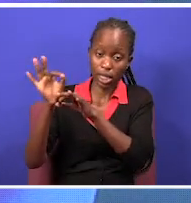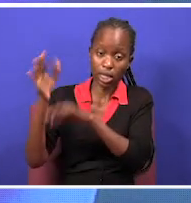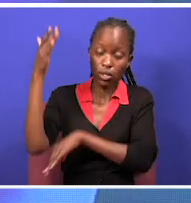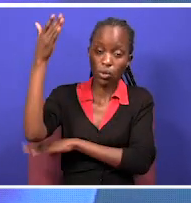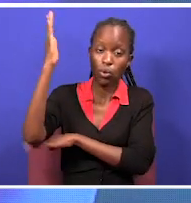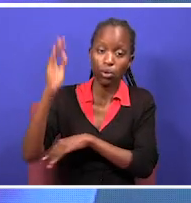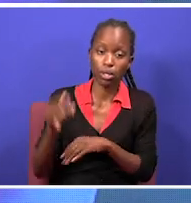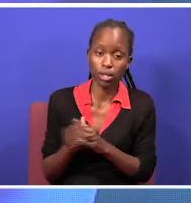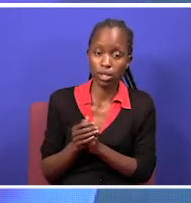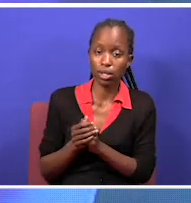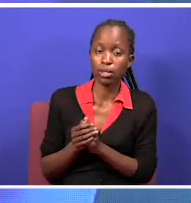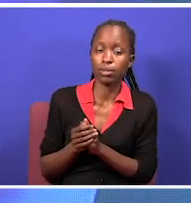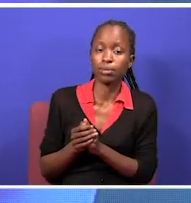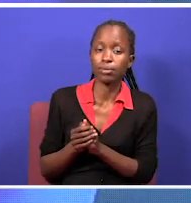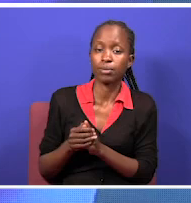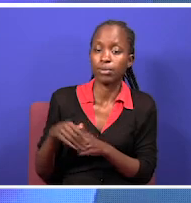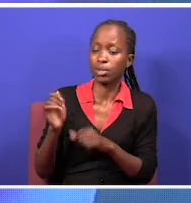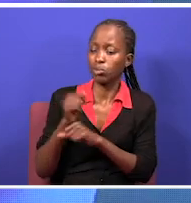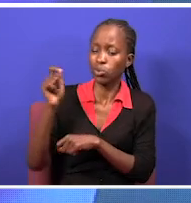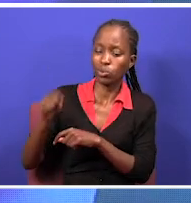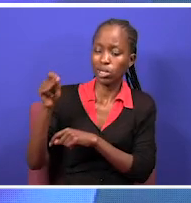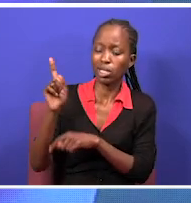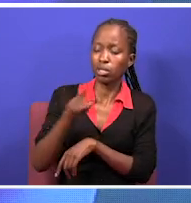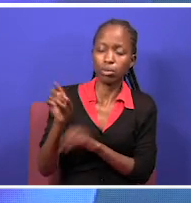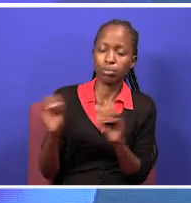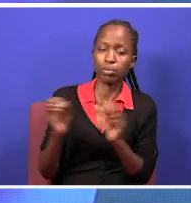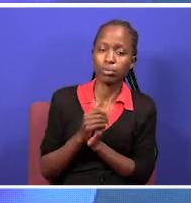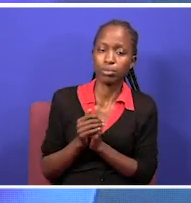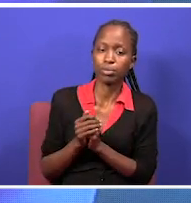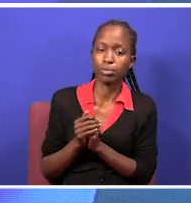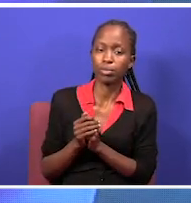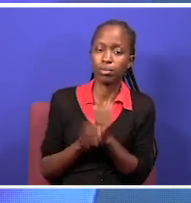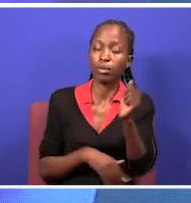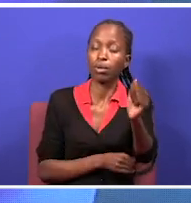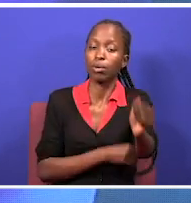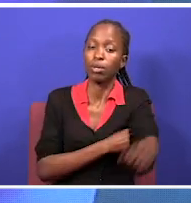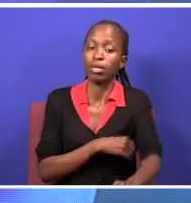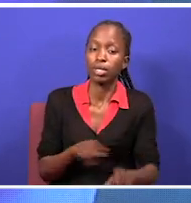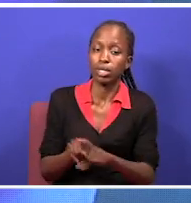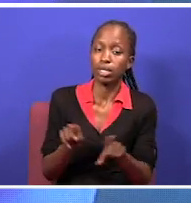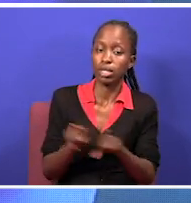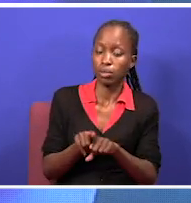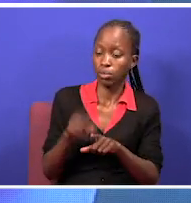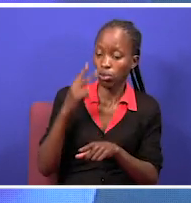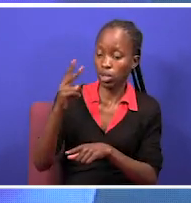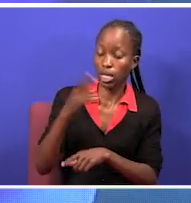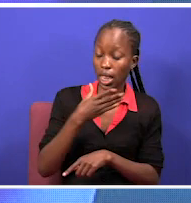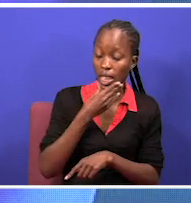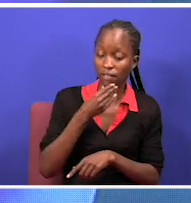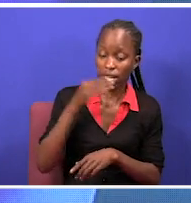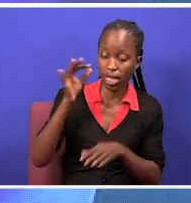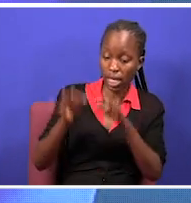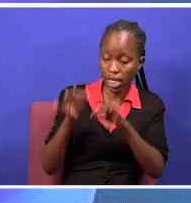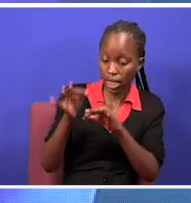would not judge him unfairly. But notice, he is judged, his sons are